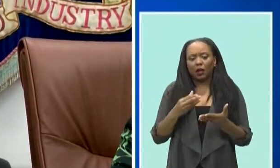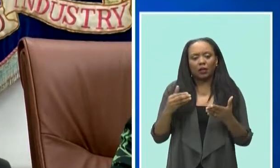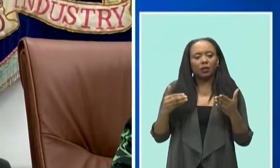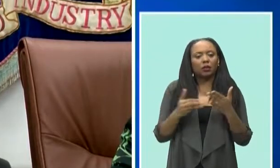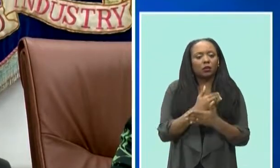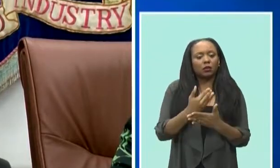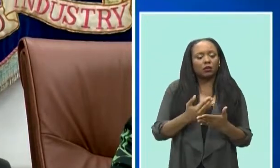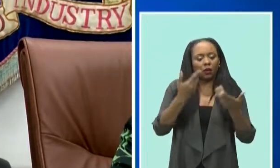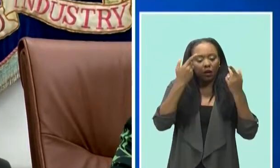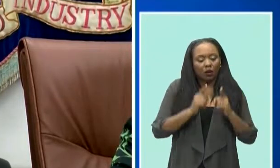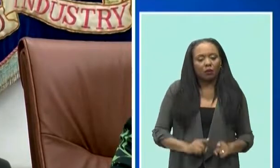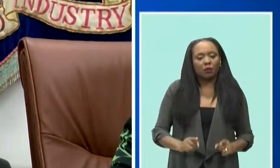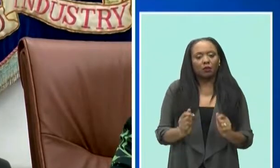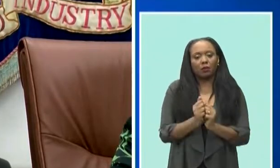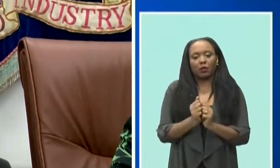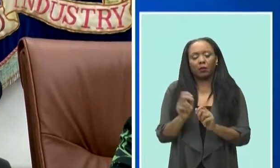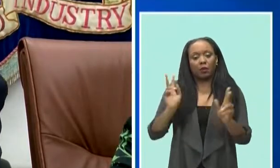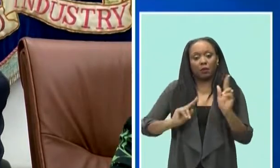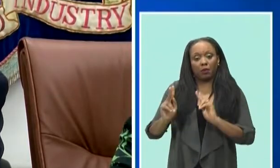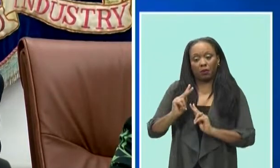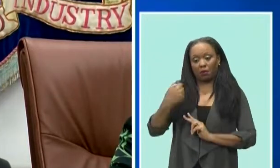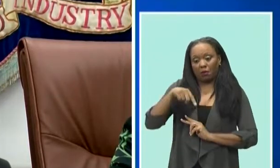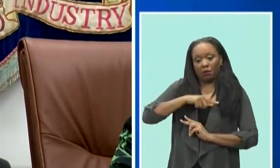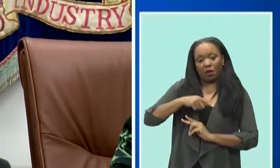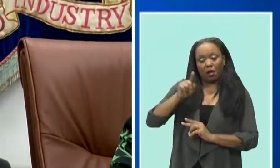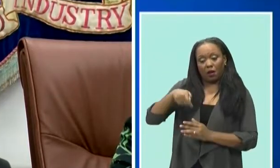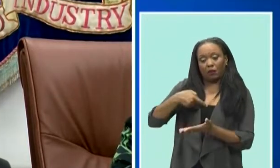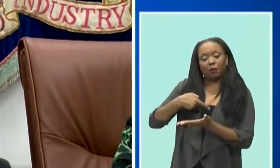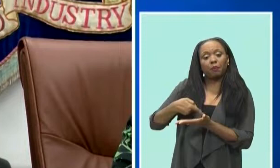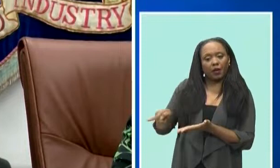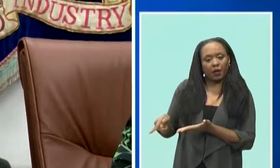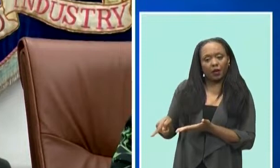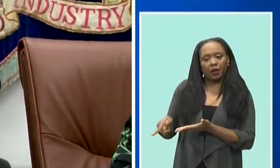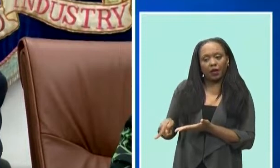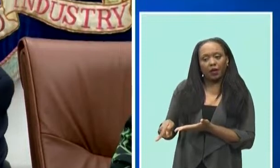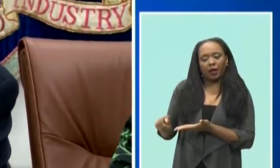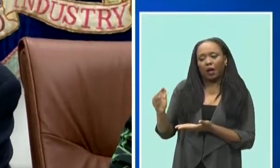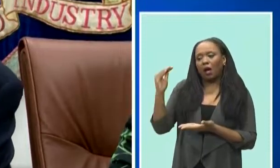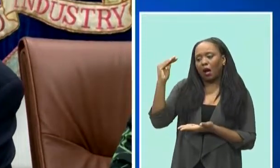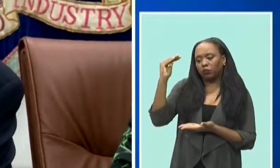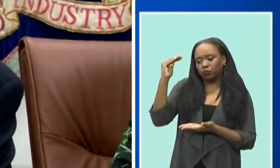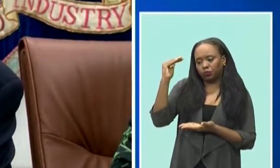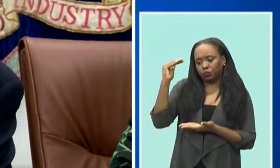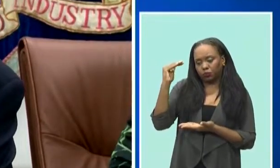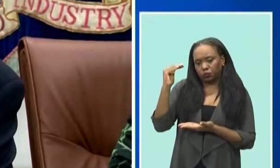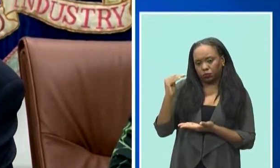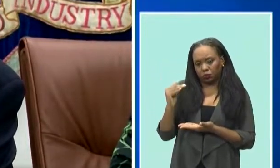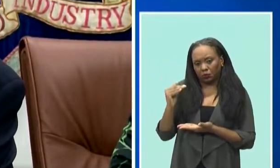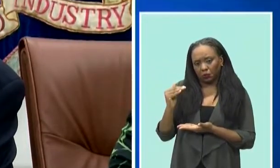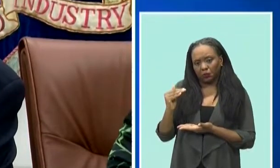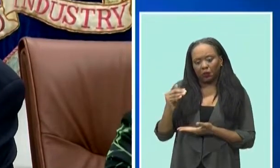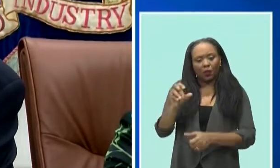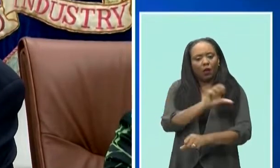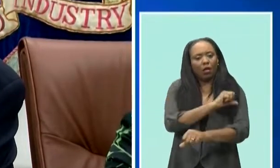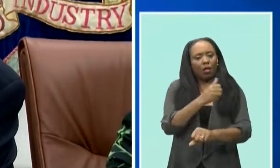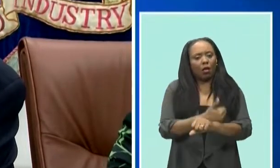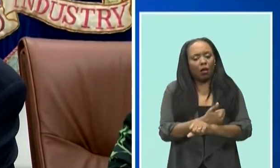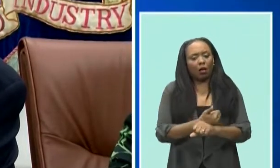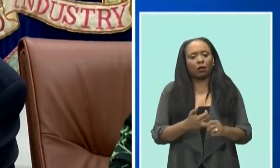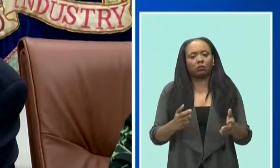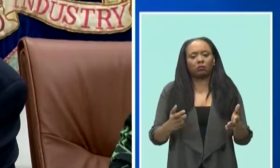terms agreed with creditors have put debt on a clear downward trajectory. The authorities have started the reform of